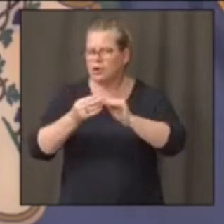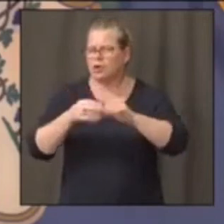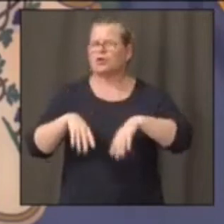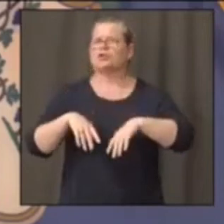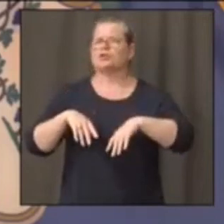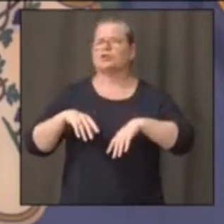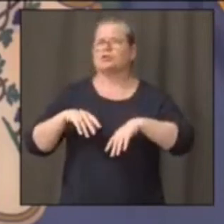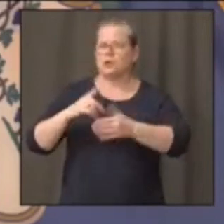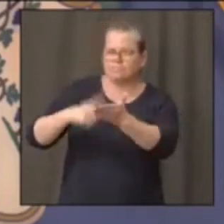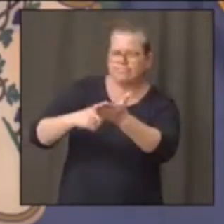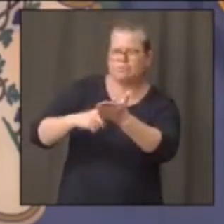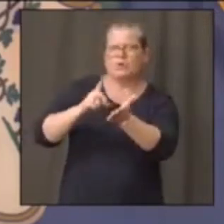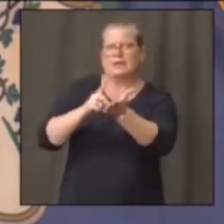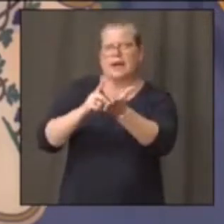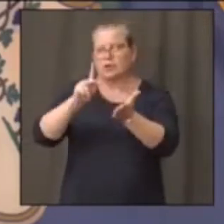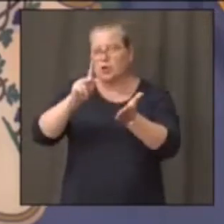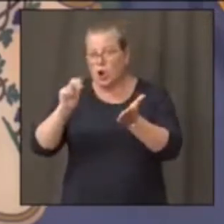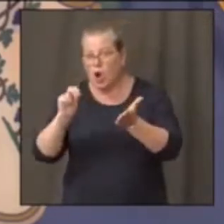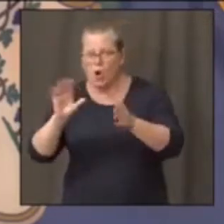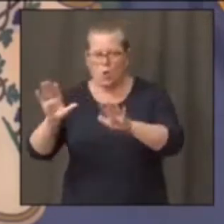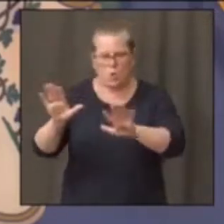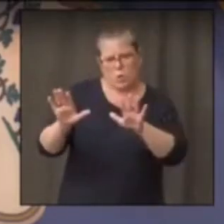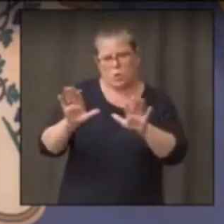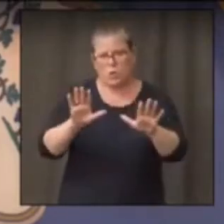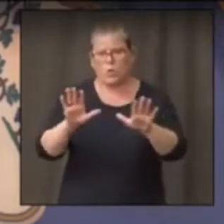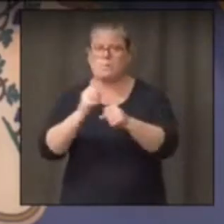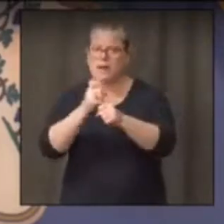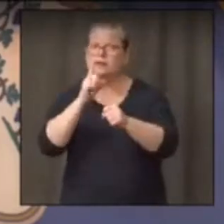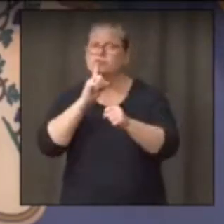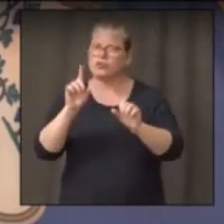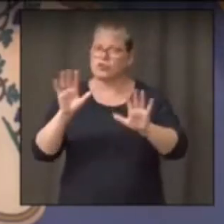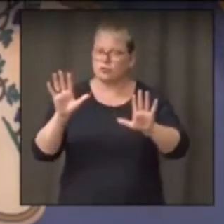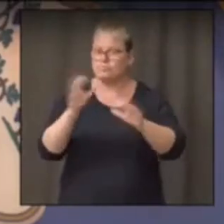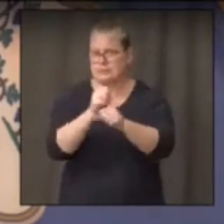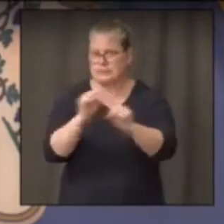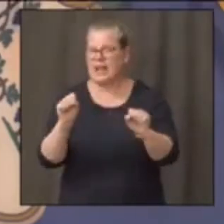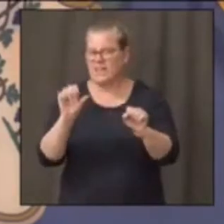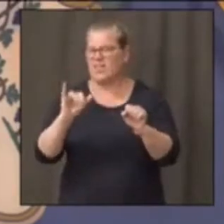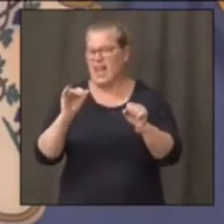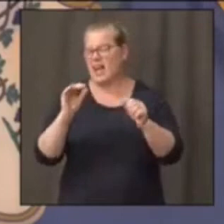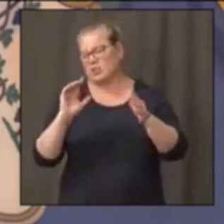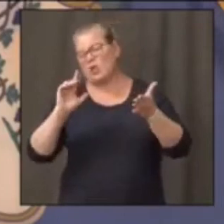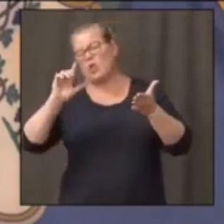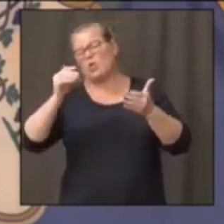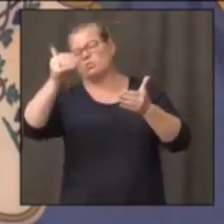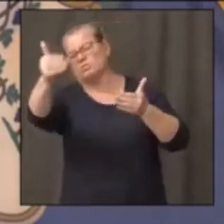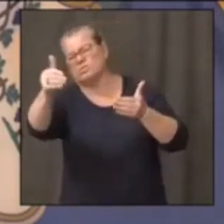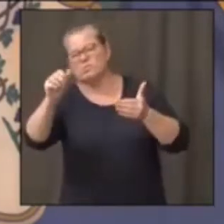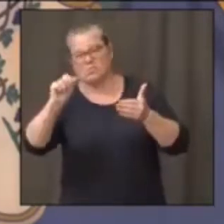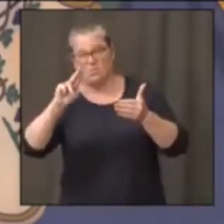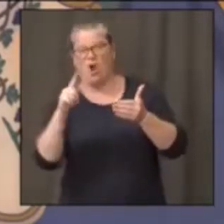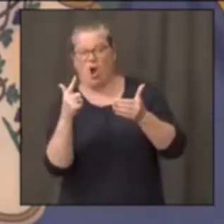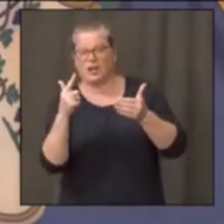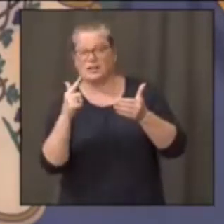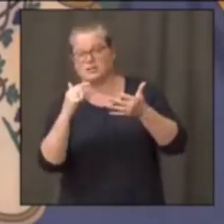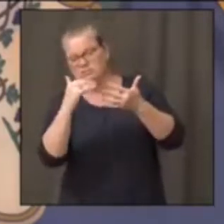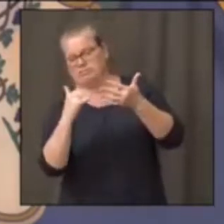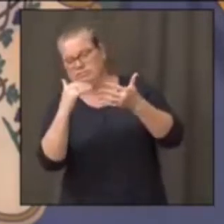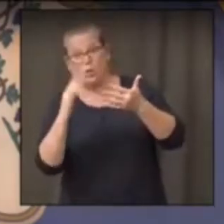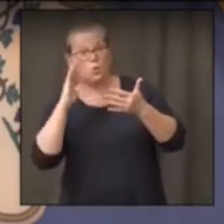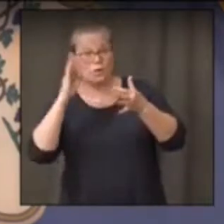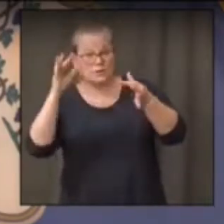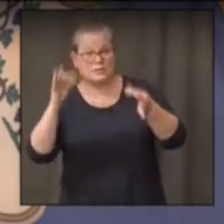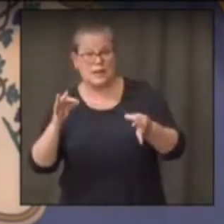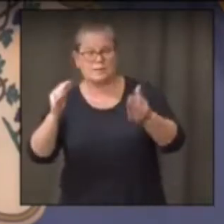and around the region. And finally, there were a number of questions about the economy and rents and the such. This